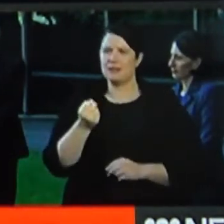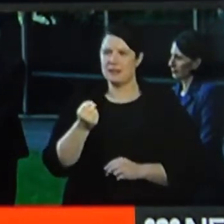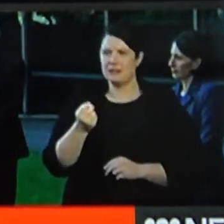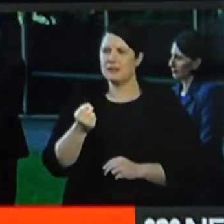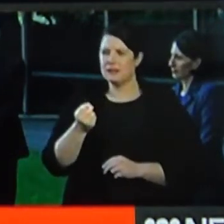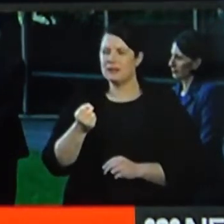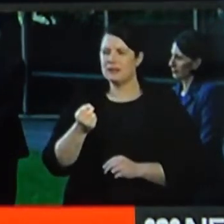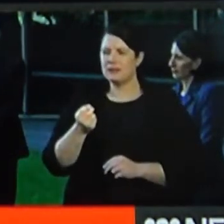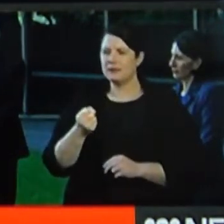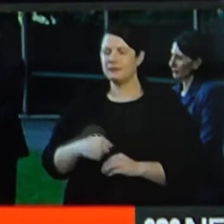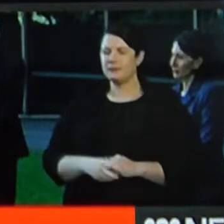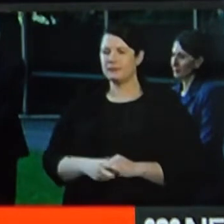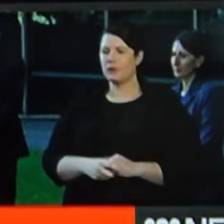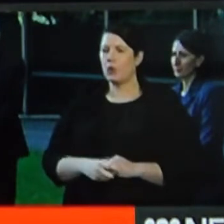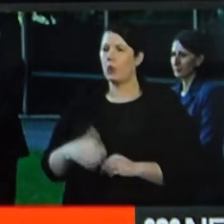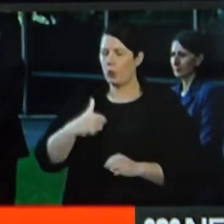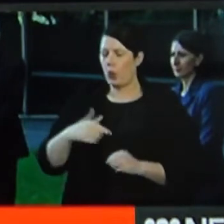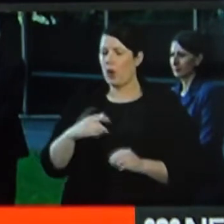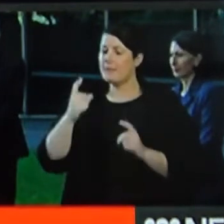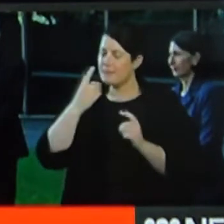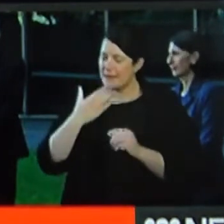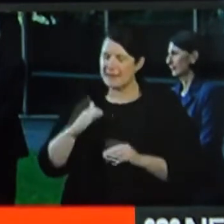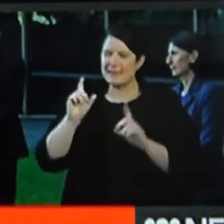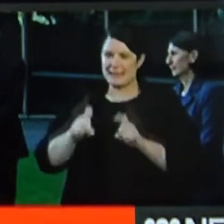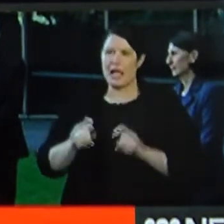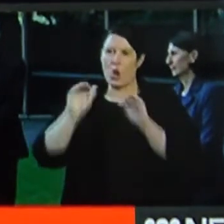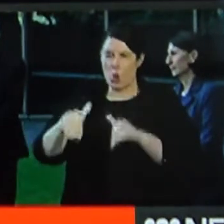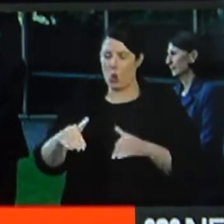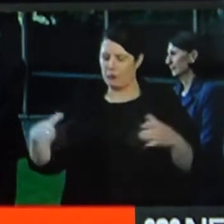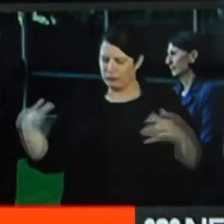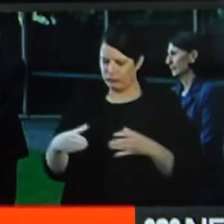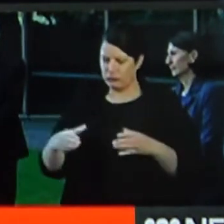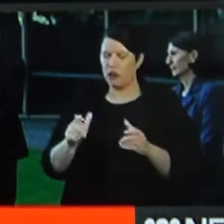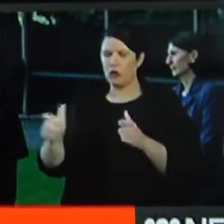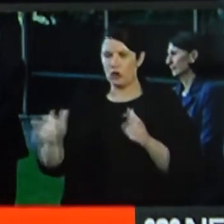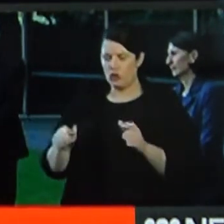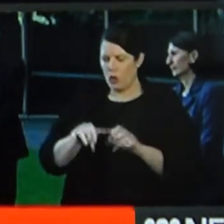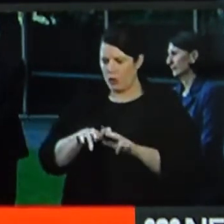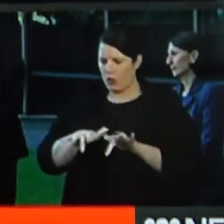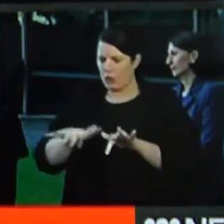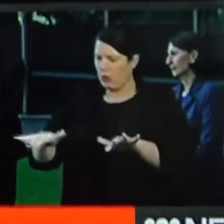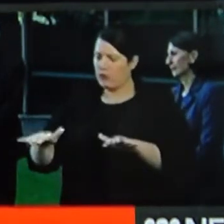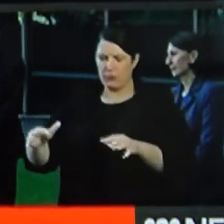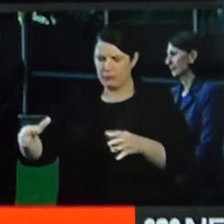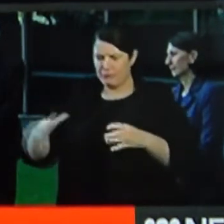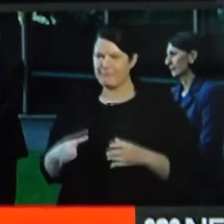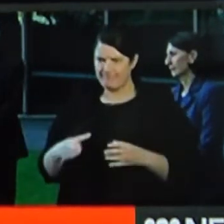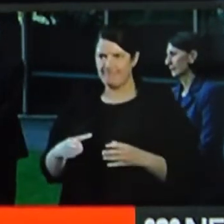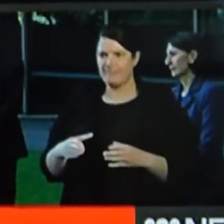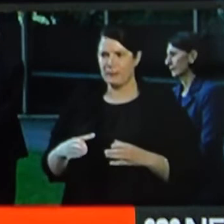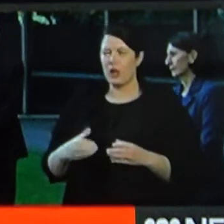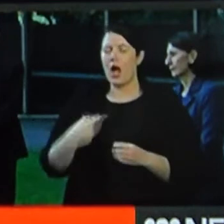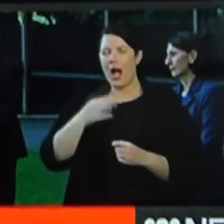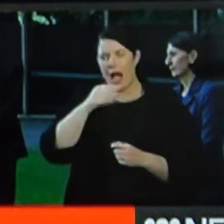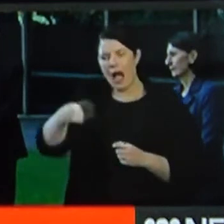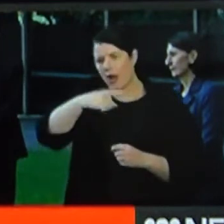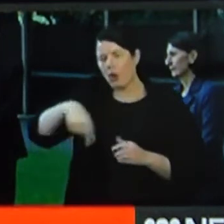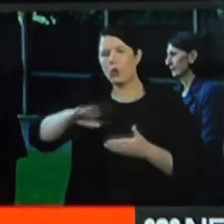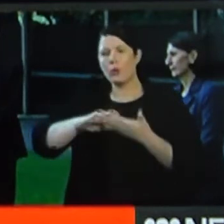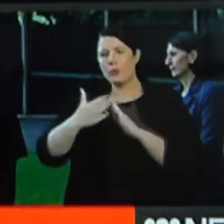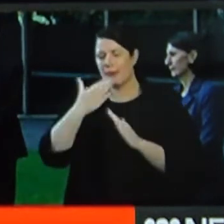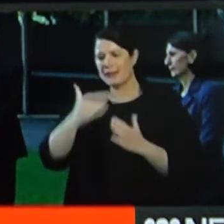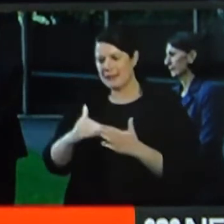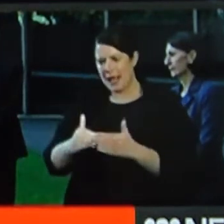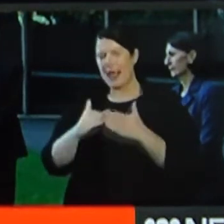we continue to suppress and do all we can to control the community transmission, and I ask the community to assist us